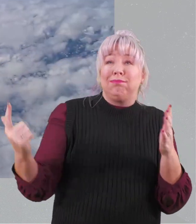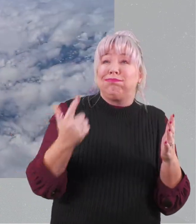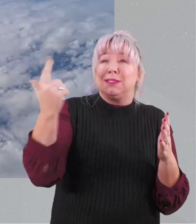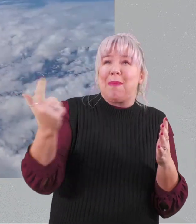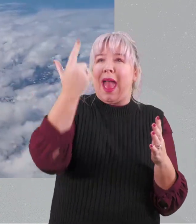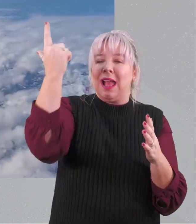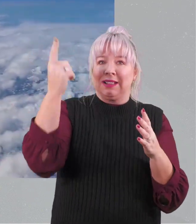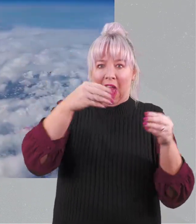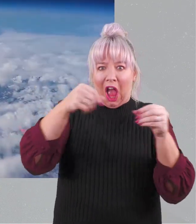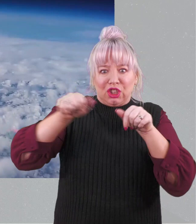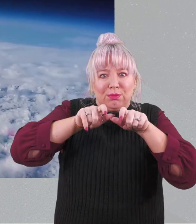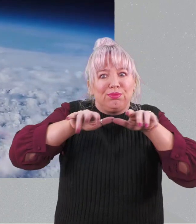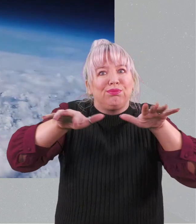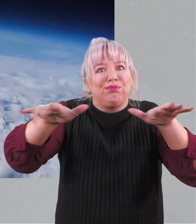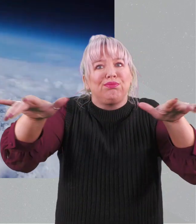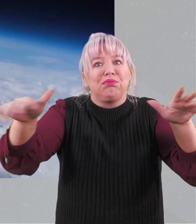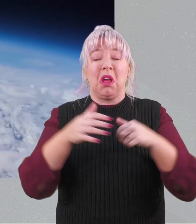ashes scattered in space.